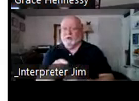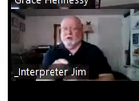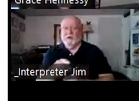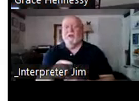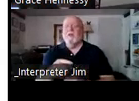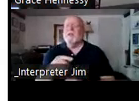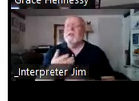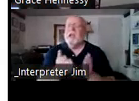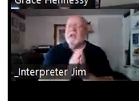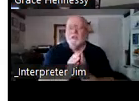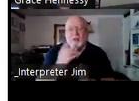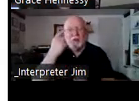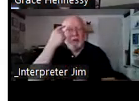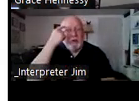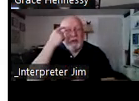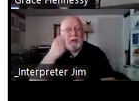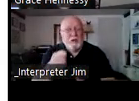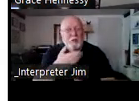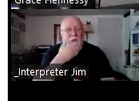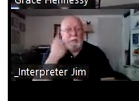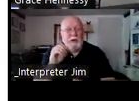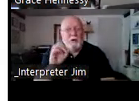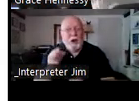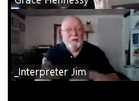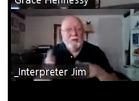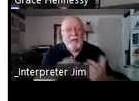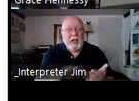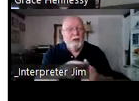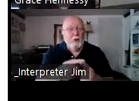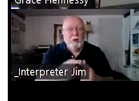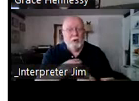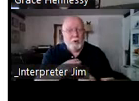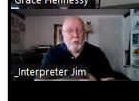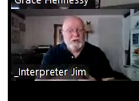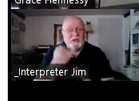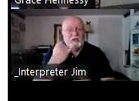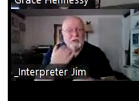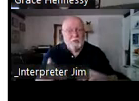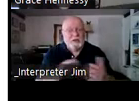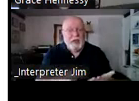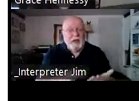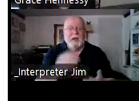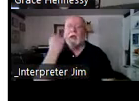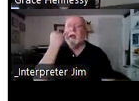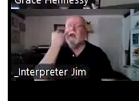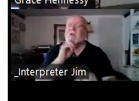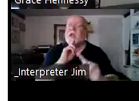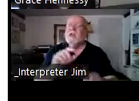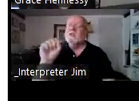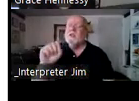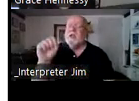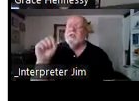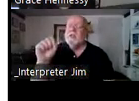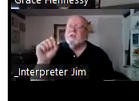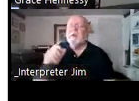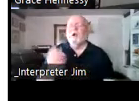be better off dead or wish that you were dead? And in our programs, if you say yes to that question, then we automatically move